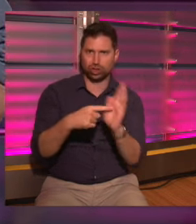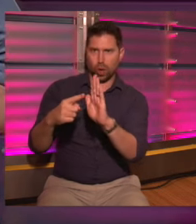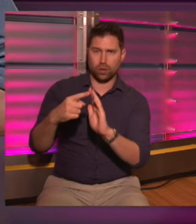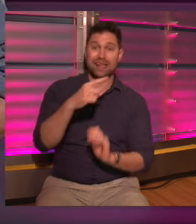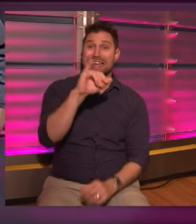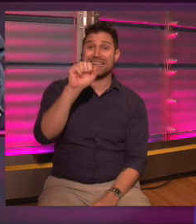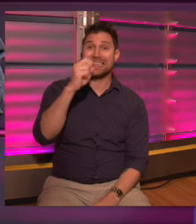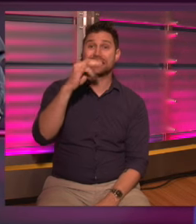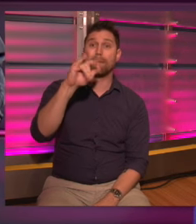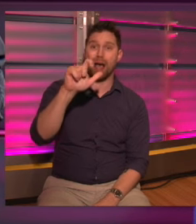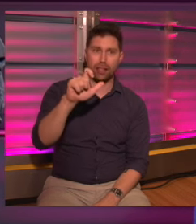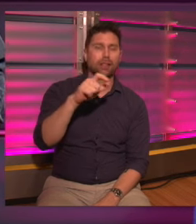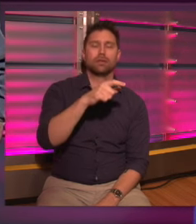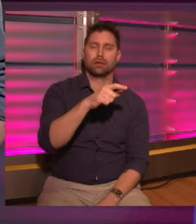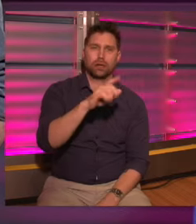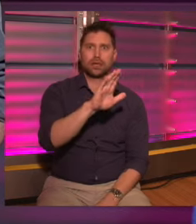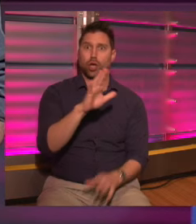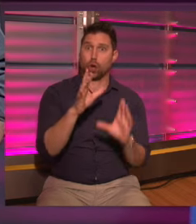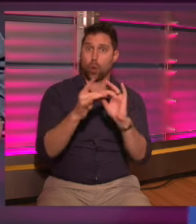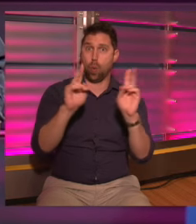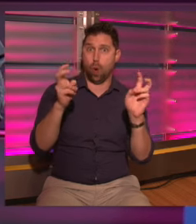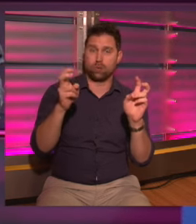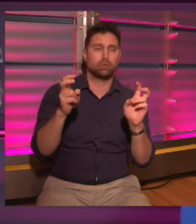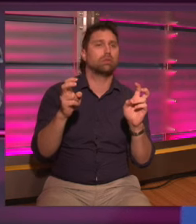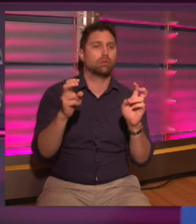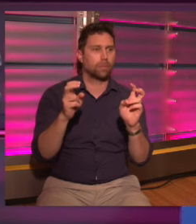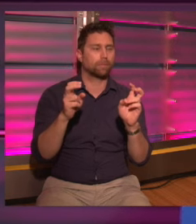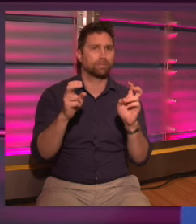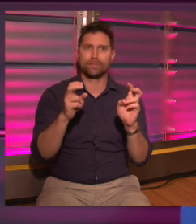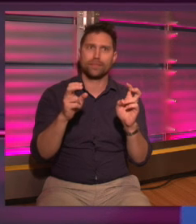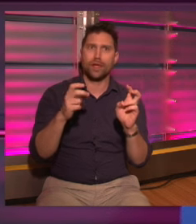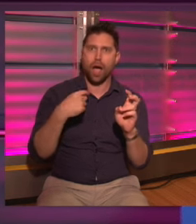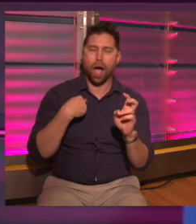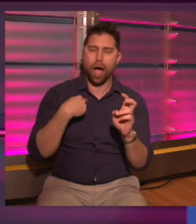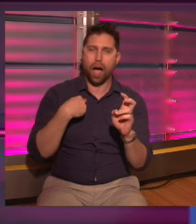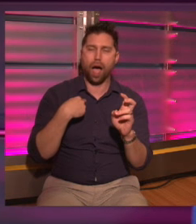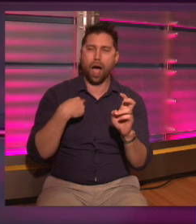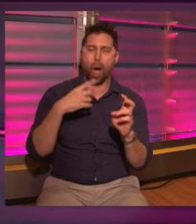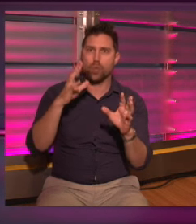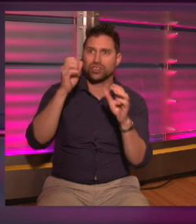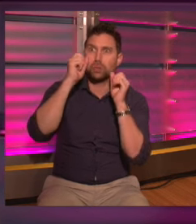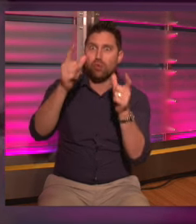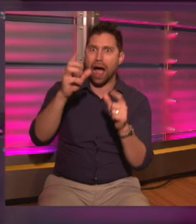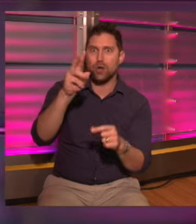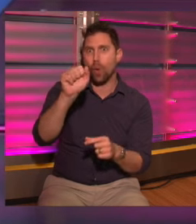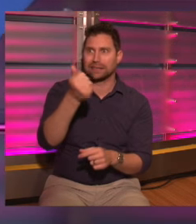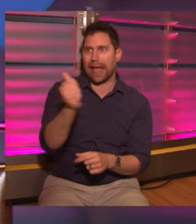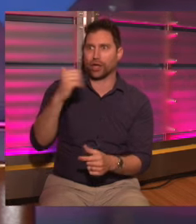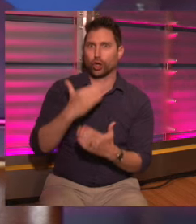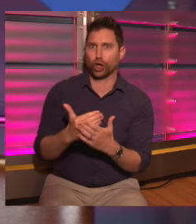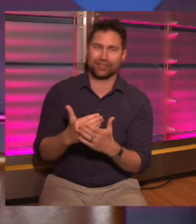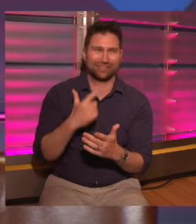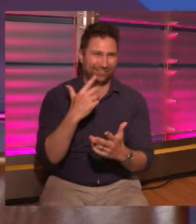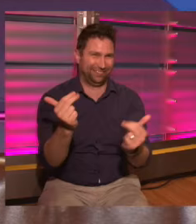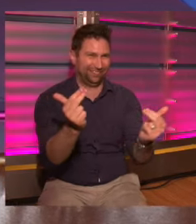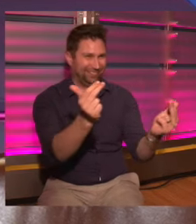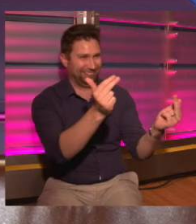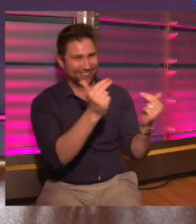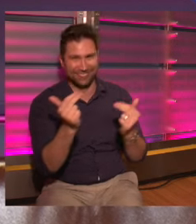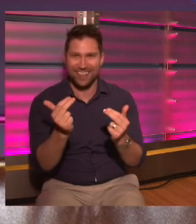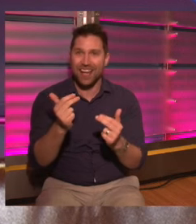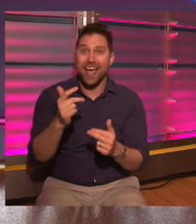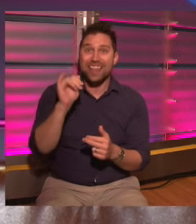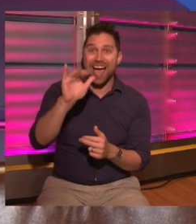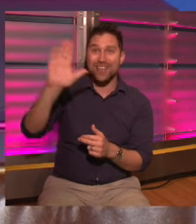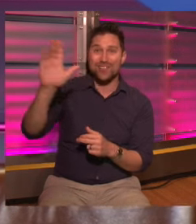was, his quote about it was what, I was so surprised it was any good. So that was